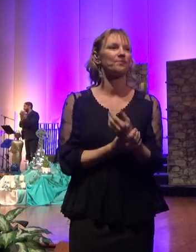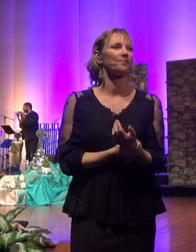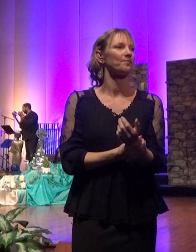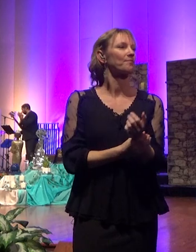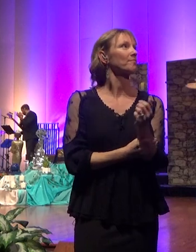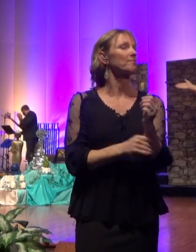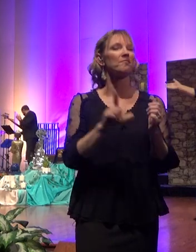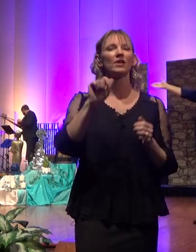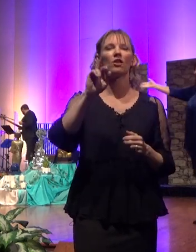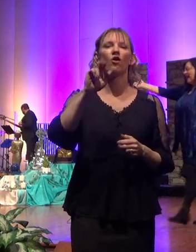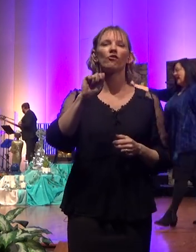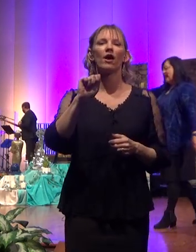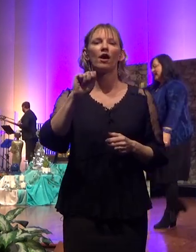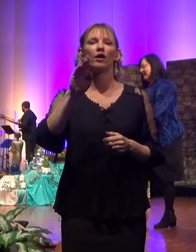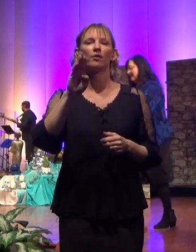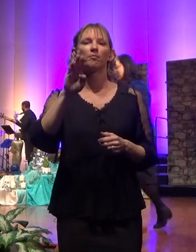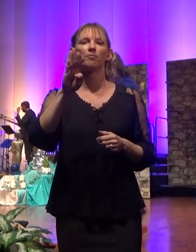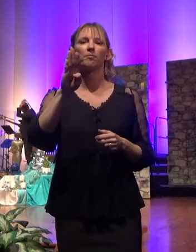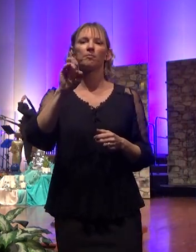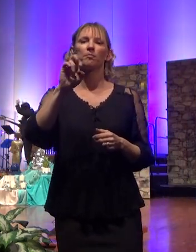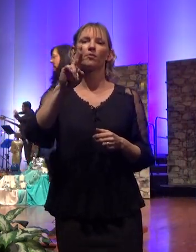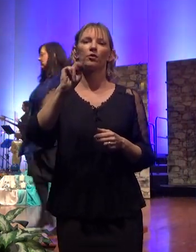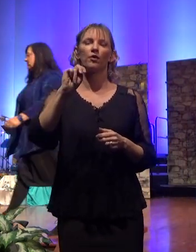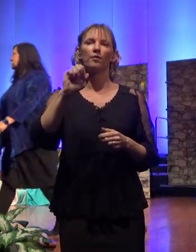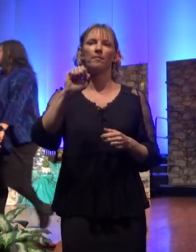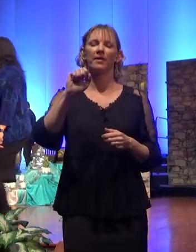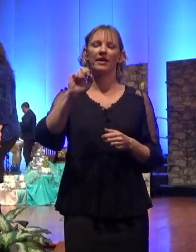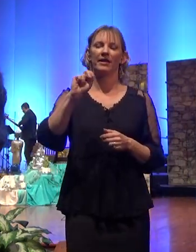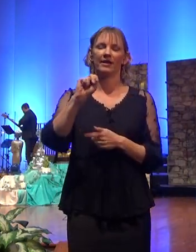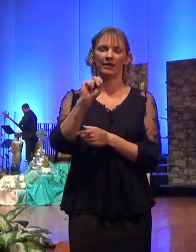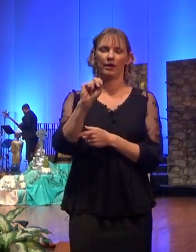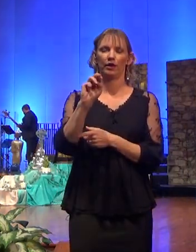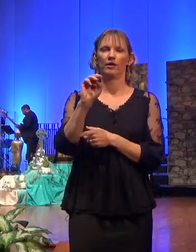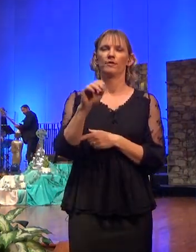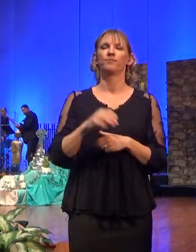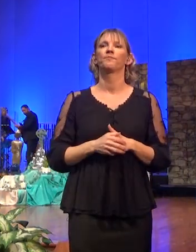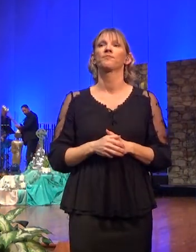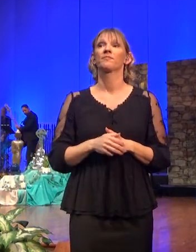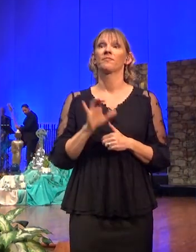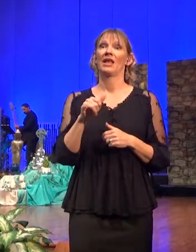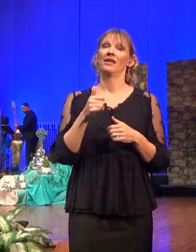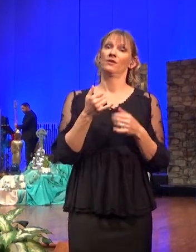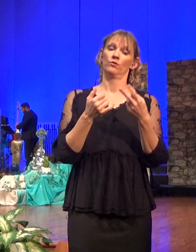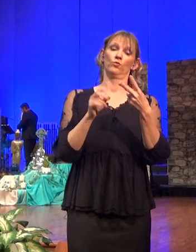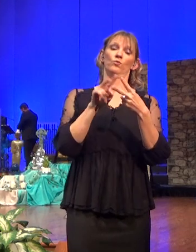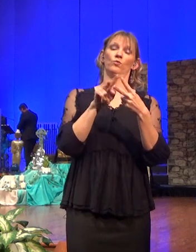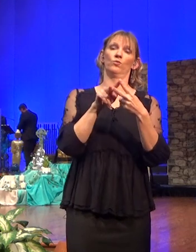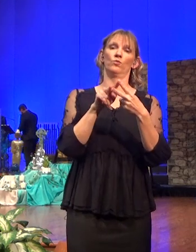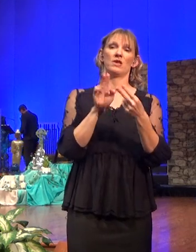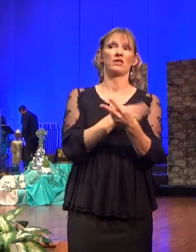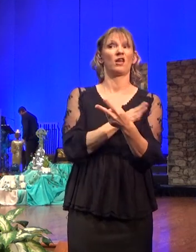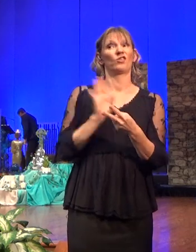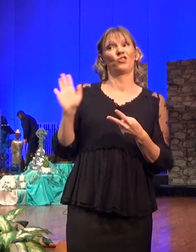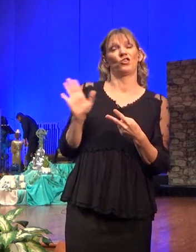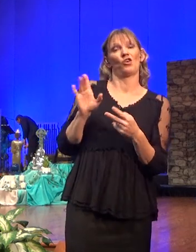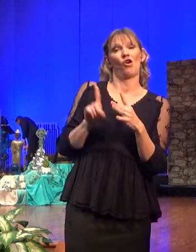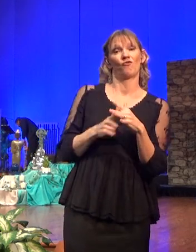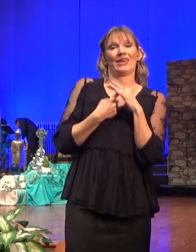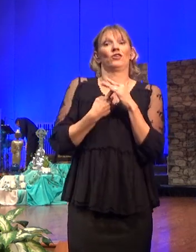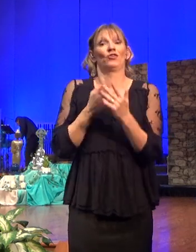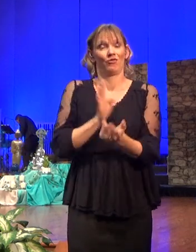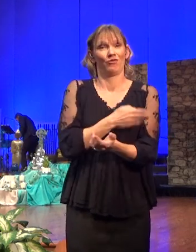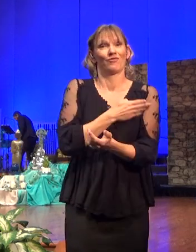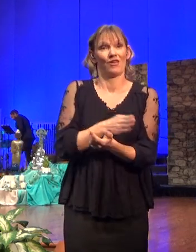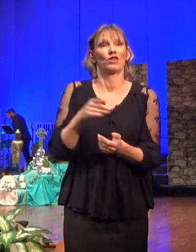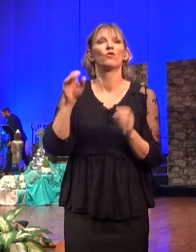Laura Berman. Woo! Those last two songs she sang were two original Laura Berman songs, and you can